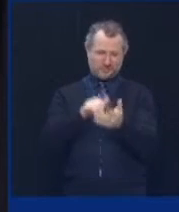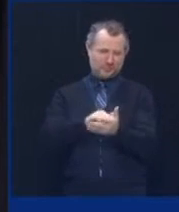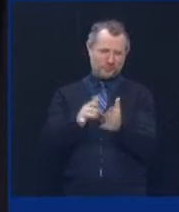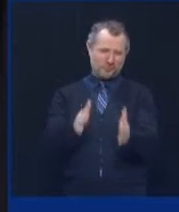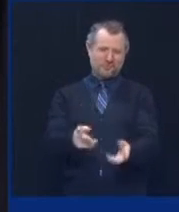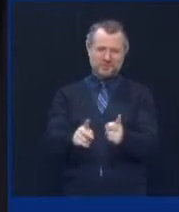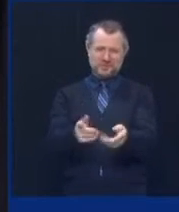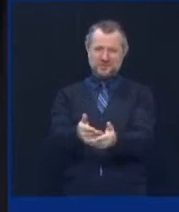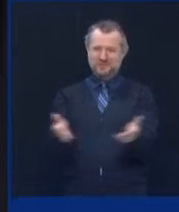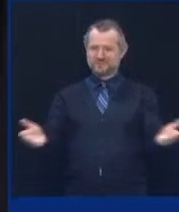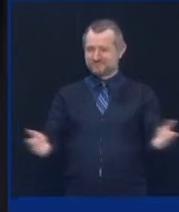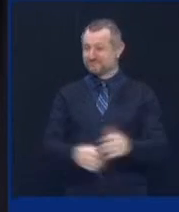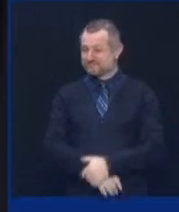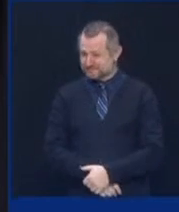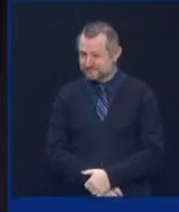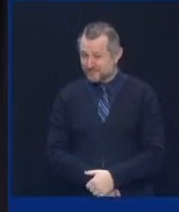hands.